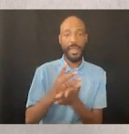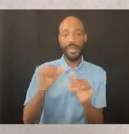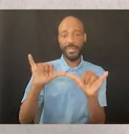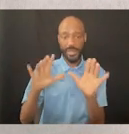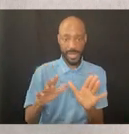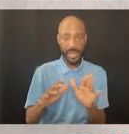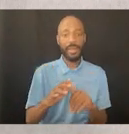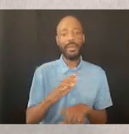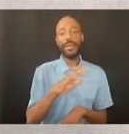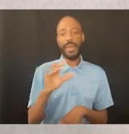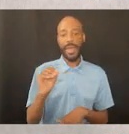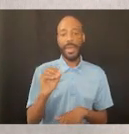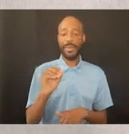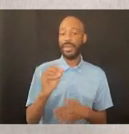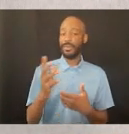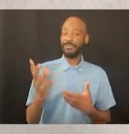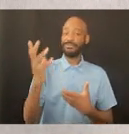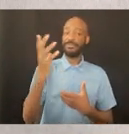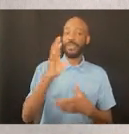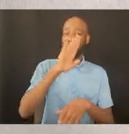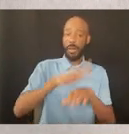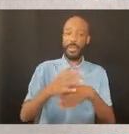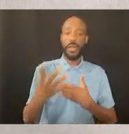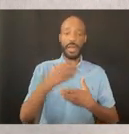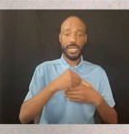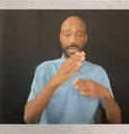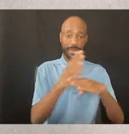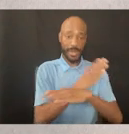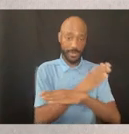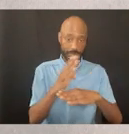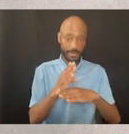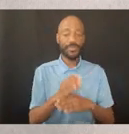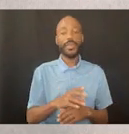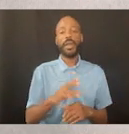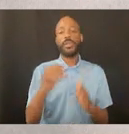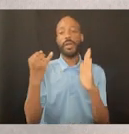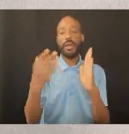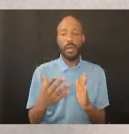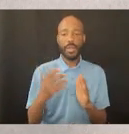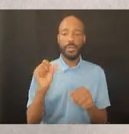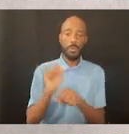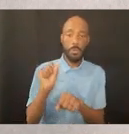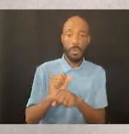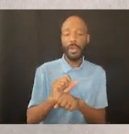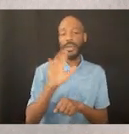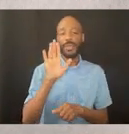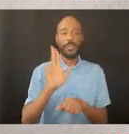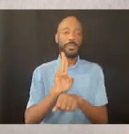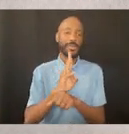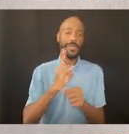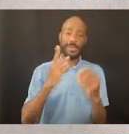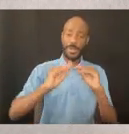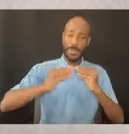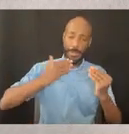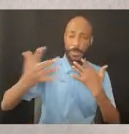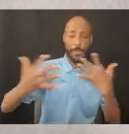Los Angeles, California. The artist's work uses bright, vibrant rainbow colors to express life, emotion,